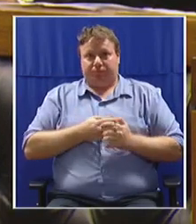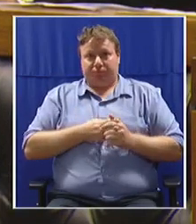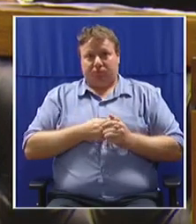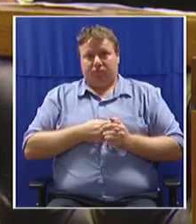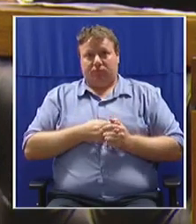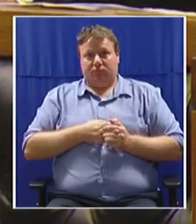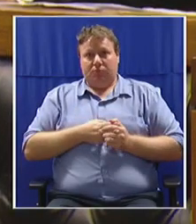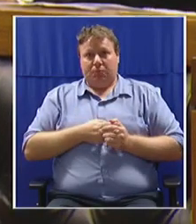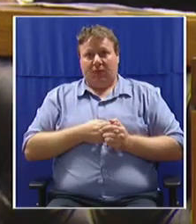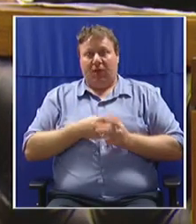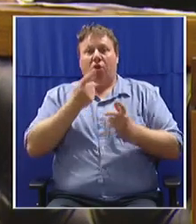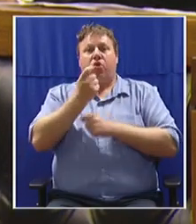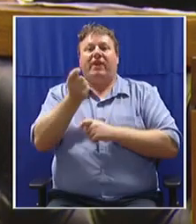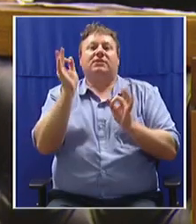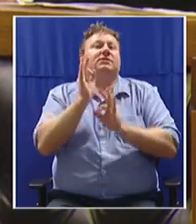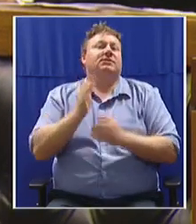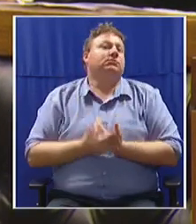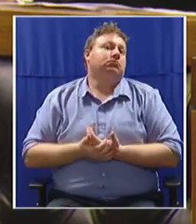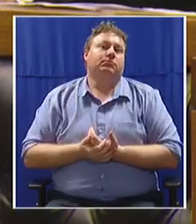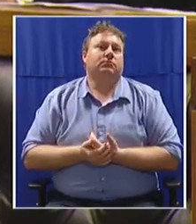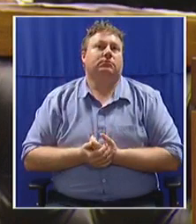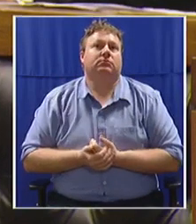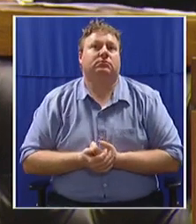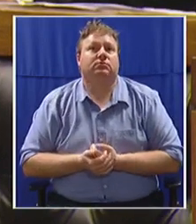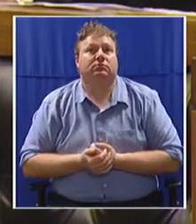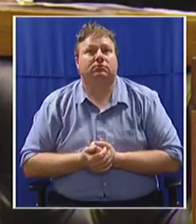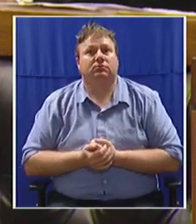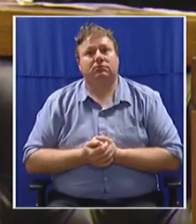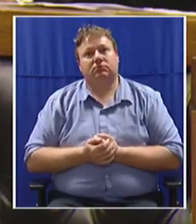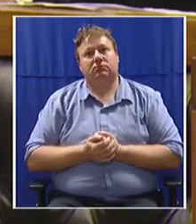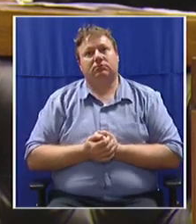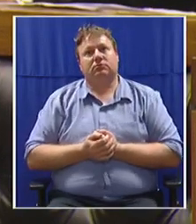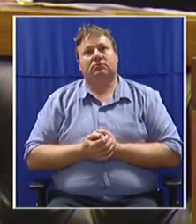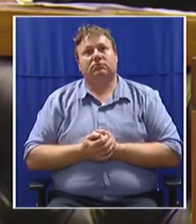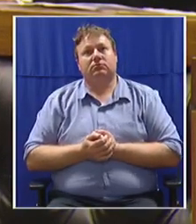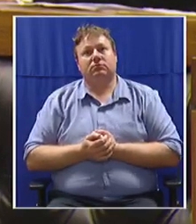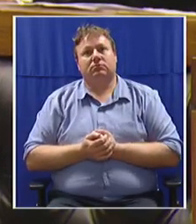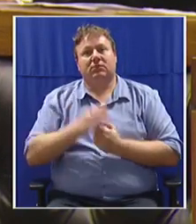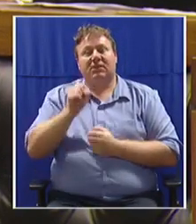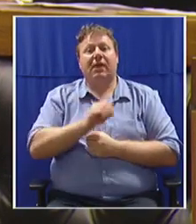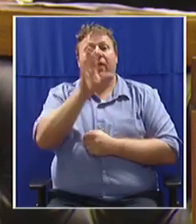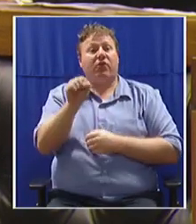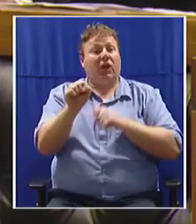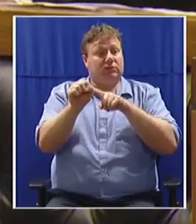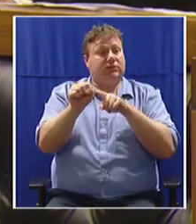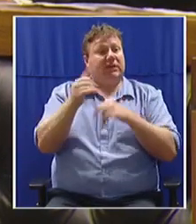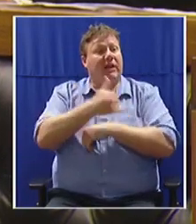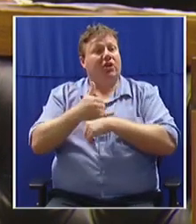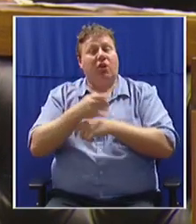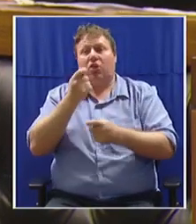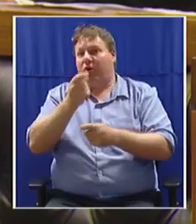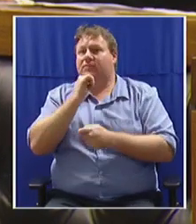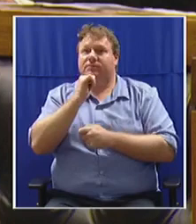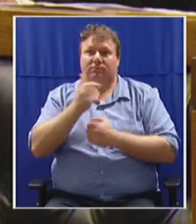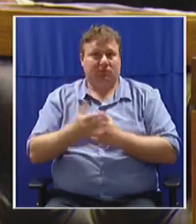are out of any threat. We're not threatened as South Africa. Our